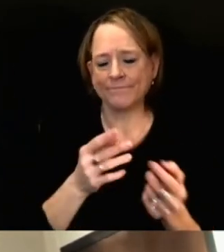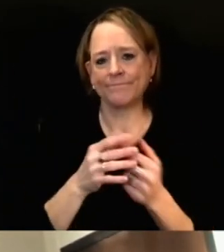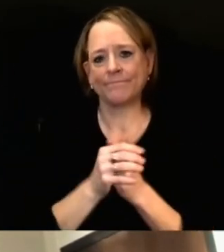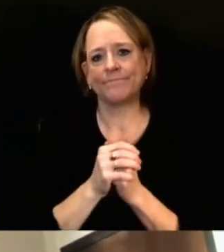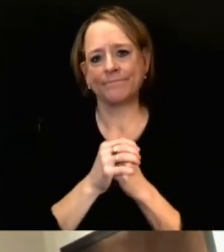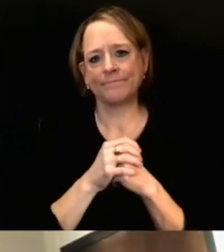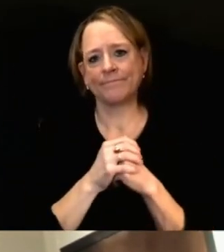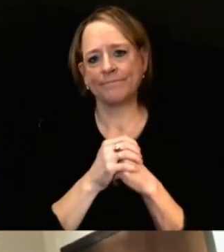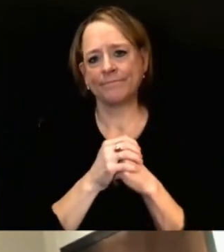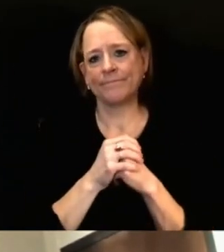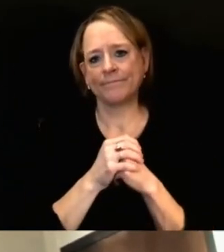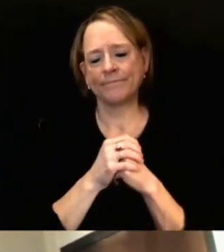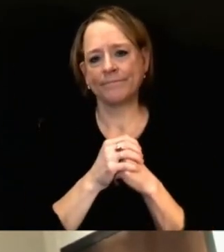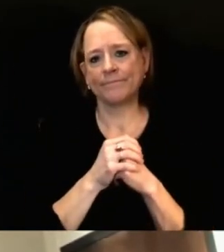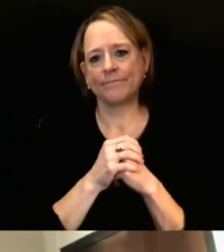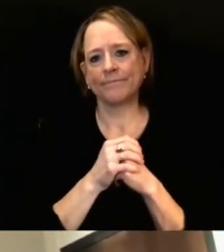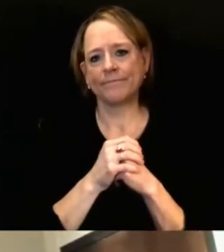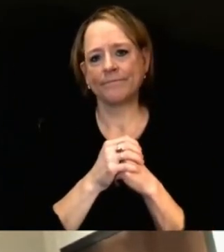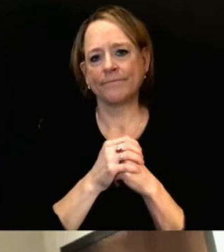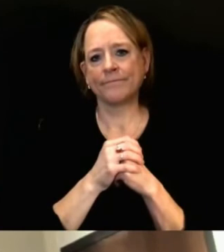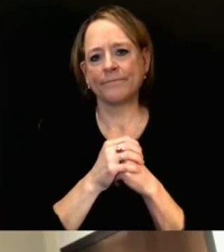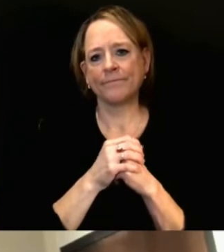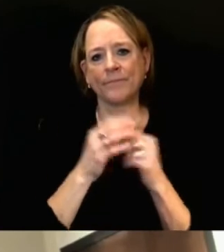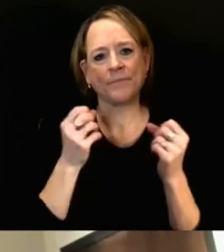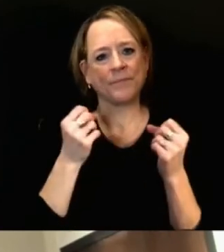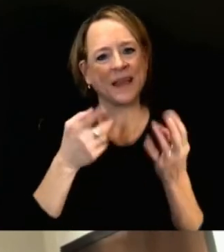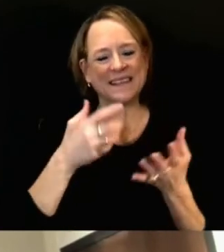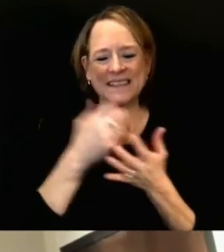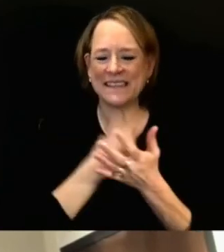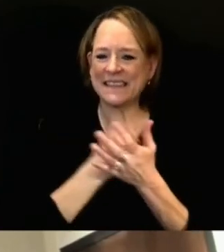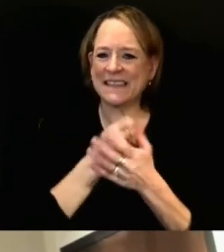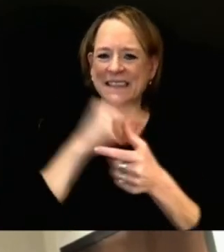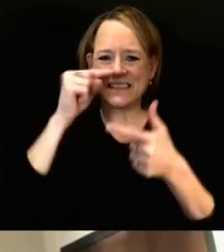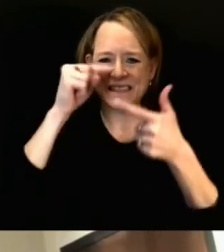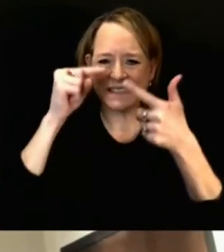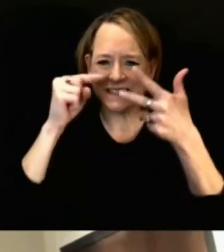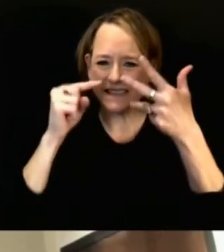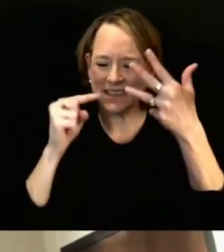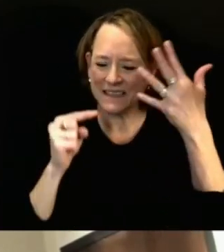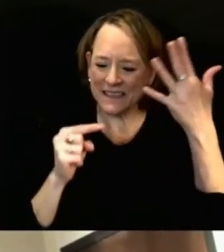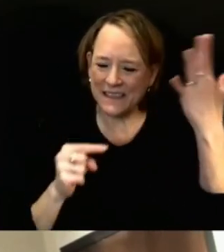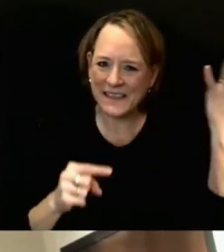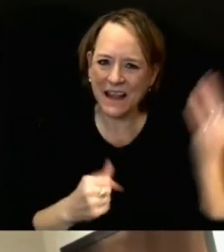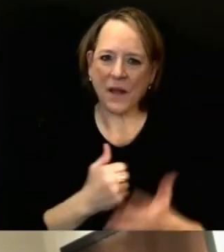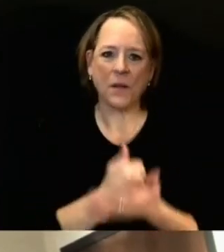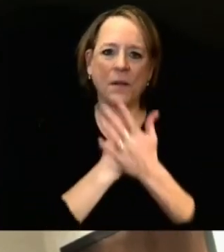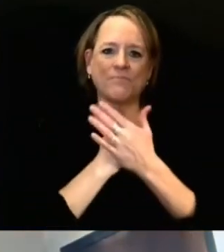to the best that we can now that the virus is spreading so widely.